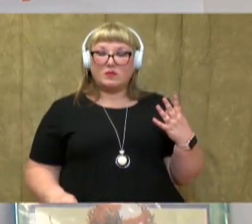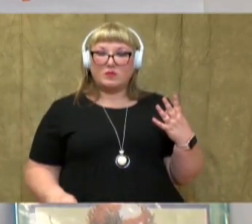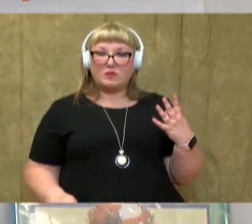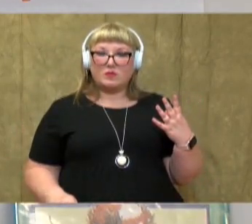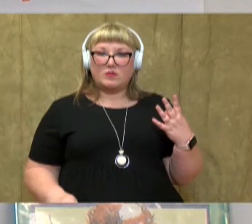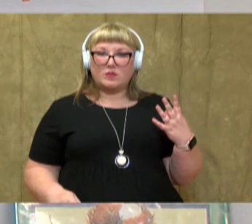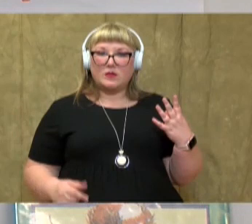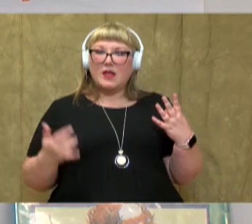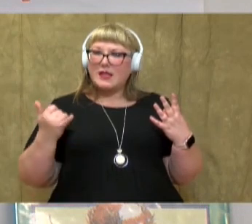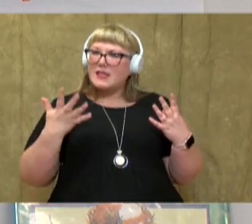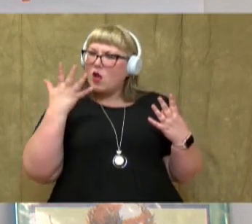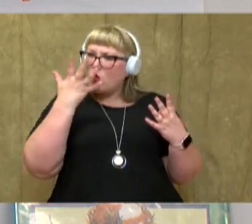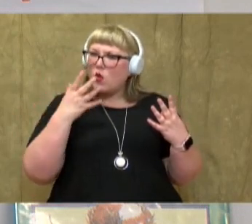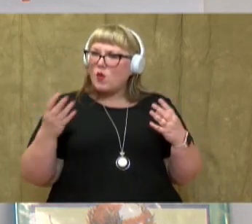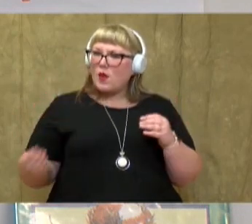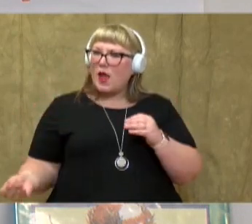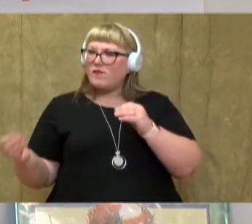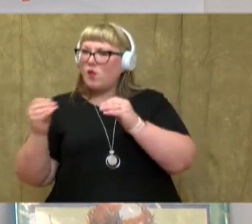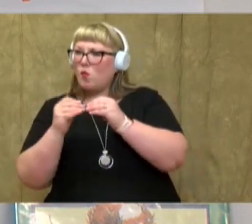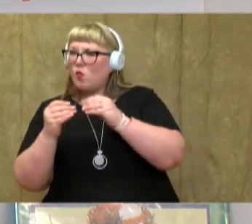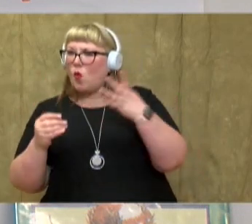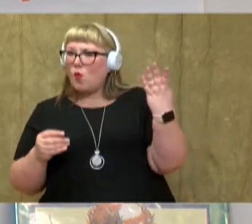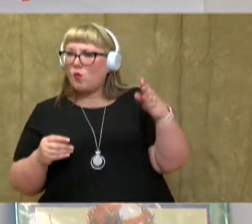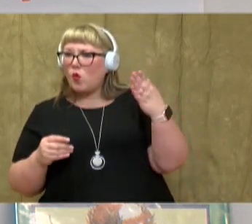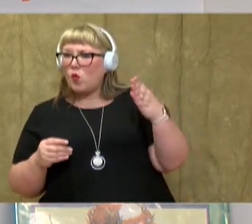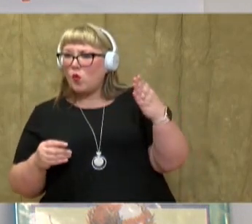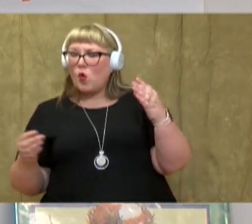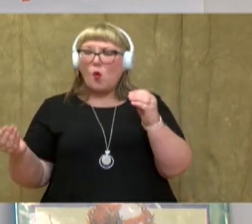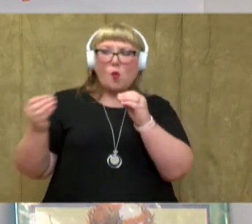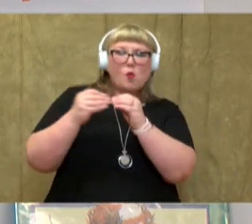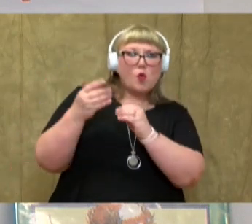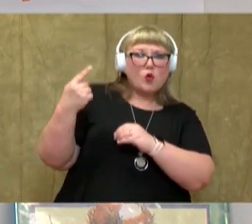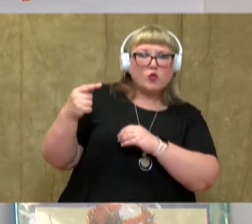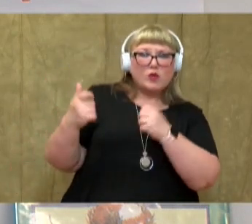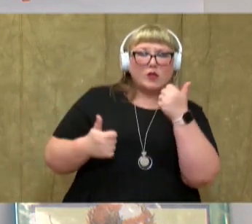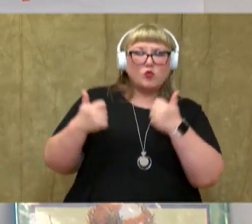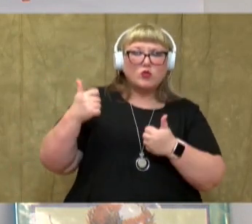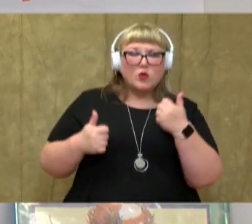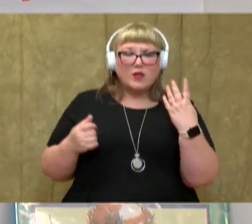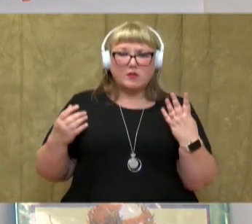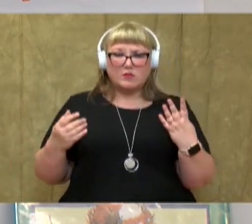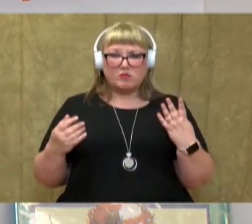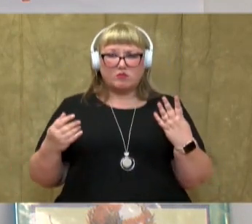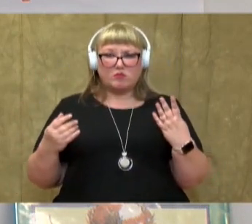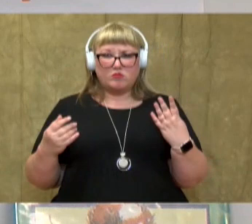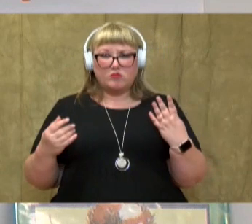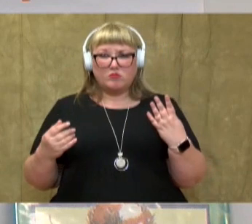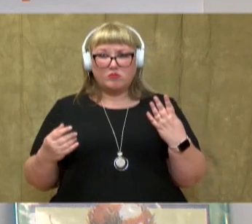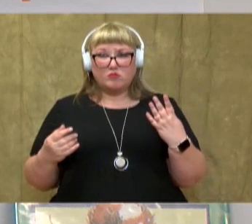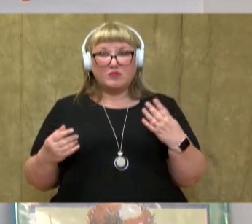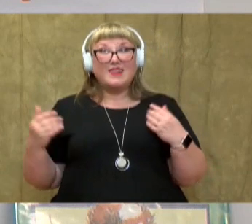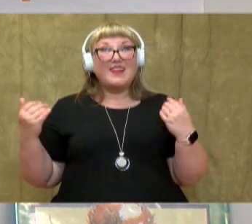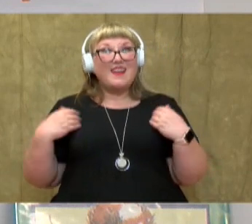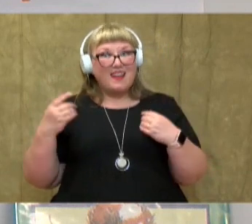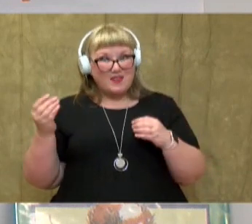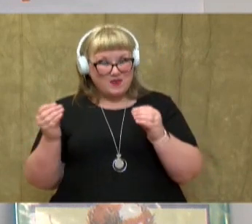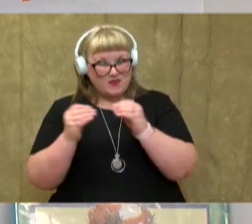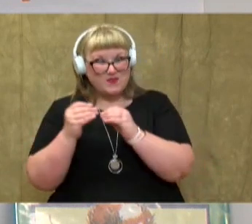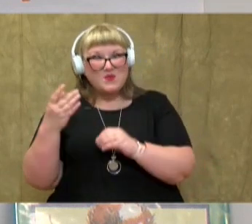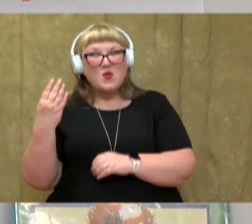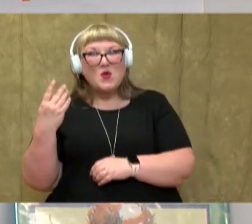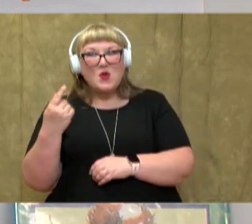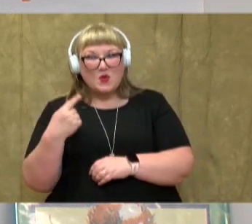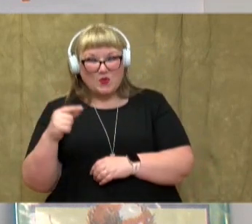Now, does it look like we have more in the blue basket or more in the green basket? It looks like we have more in the